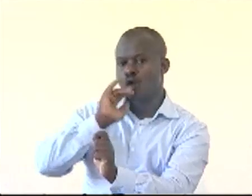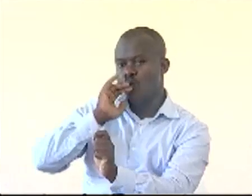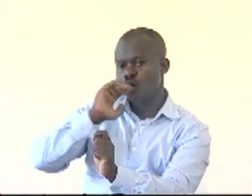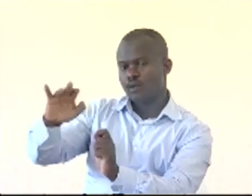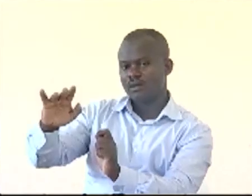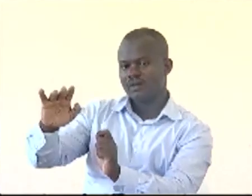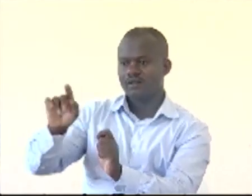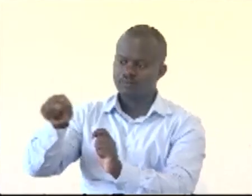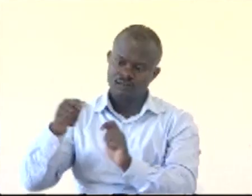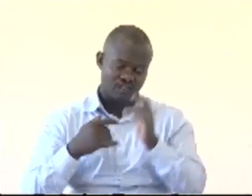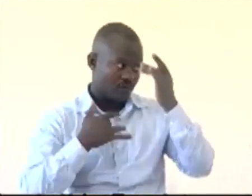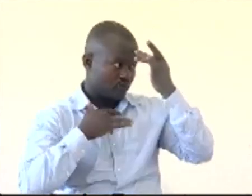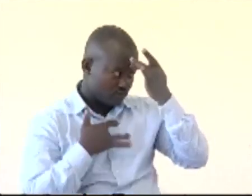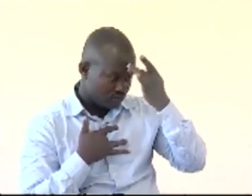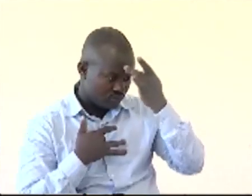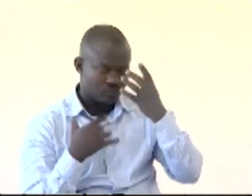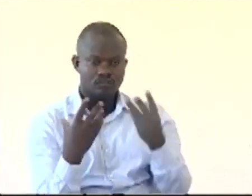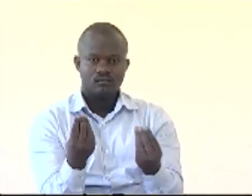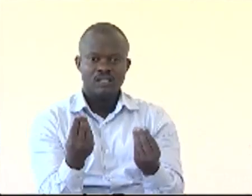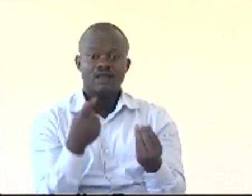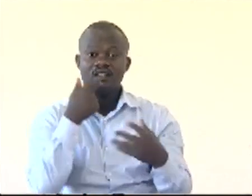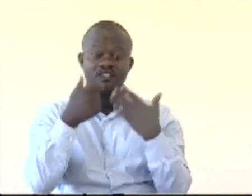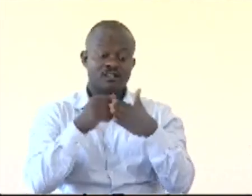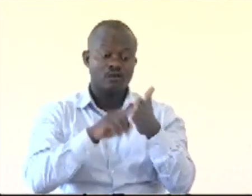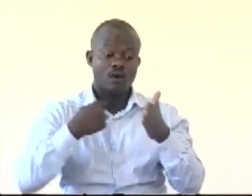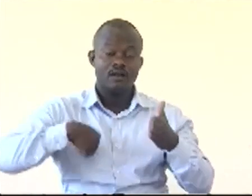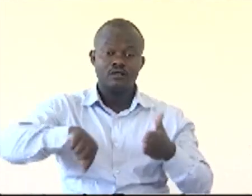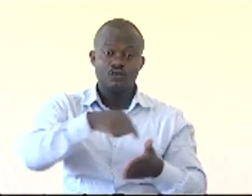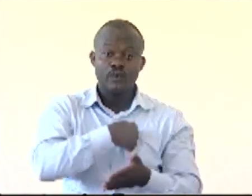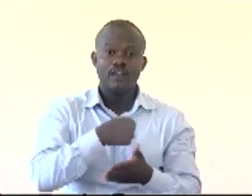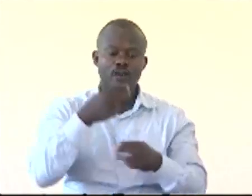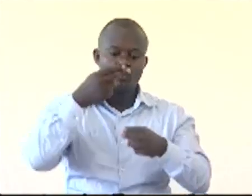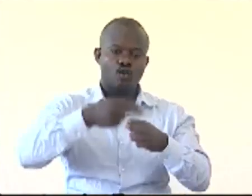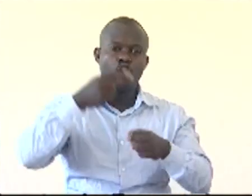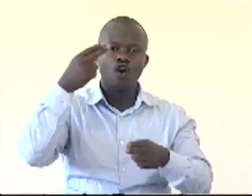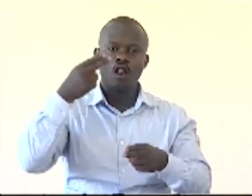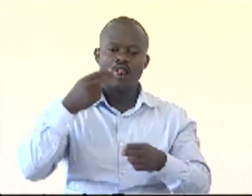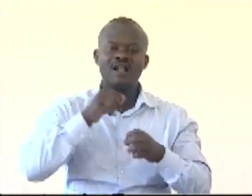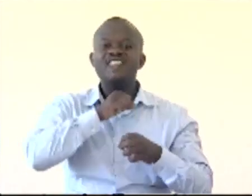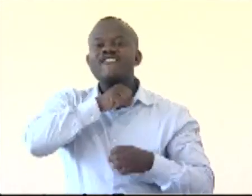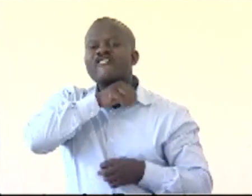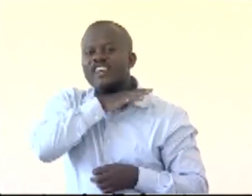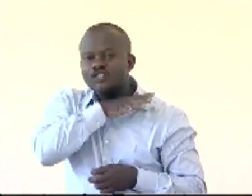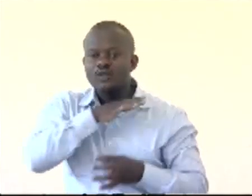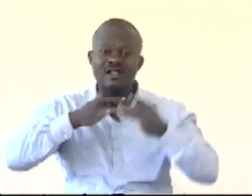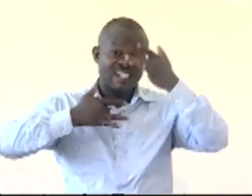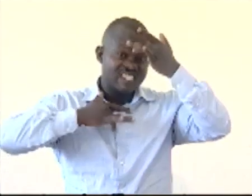person. So that is what we call an infectious